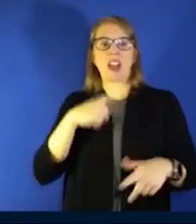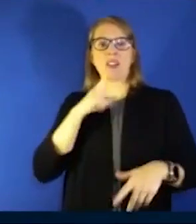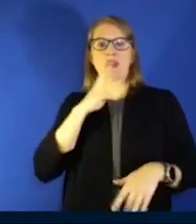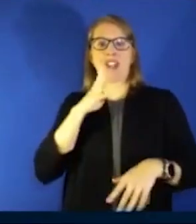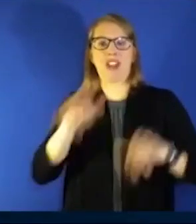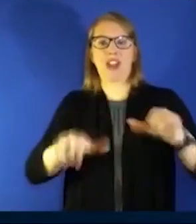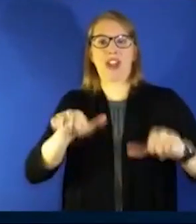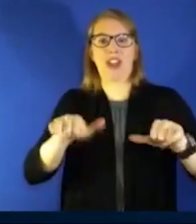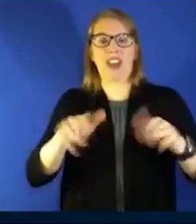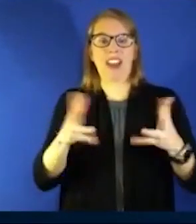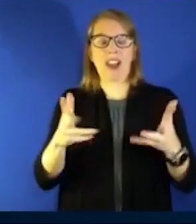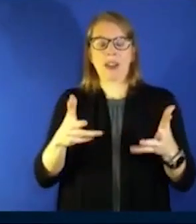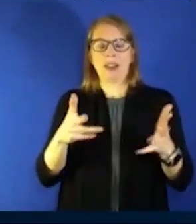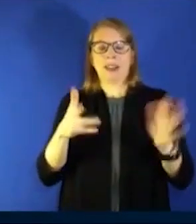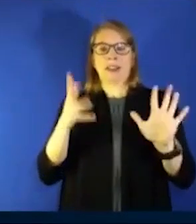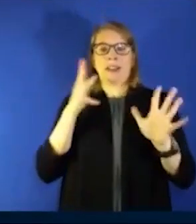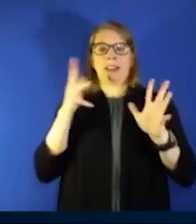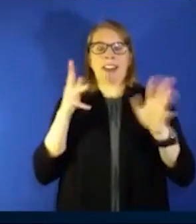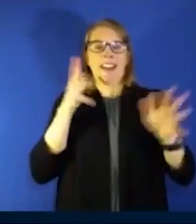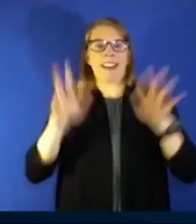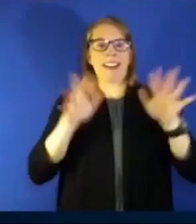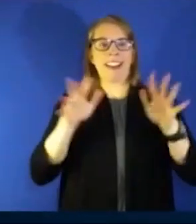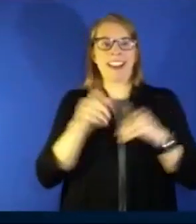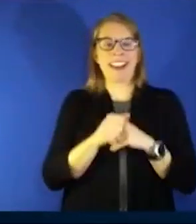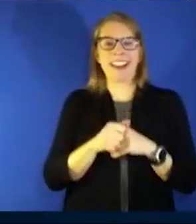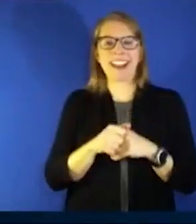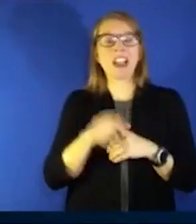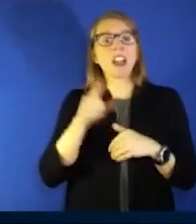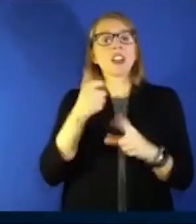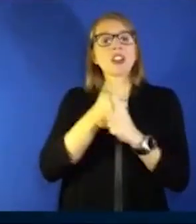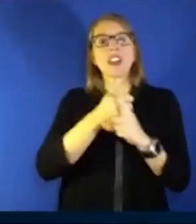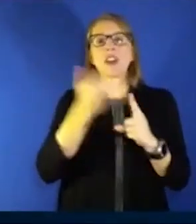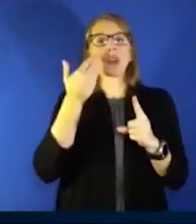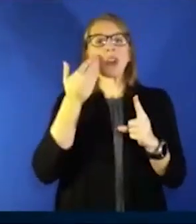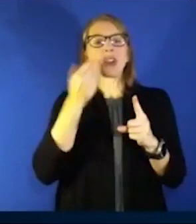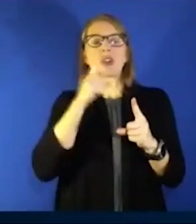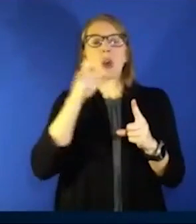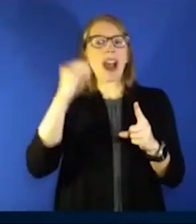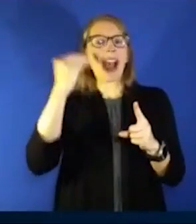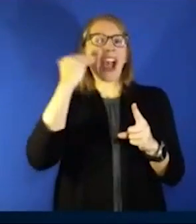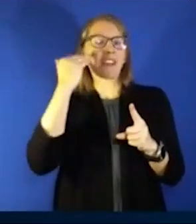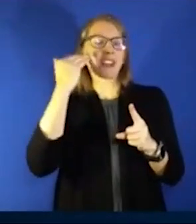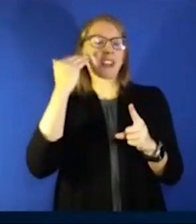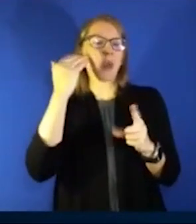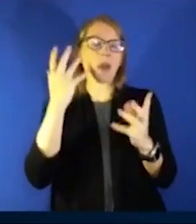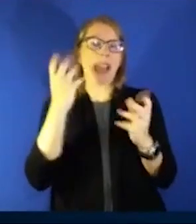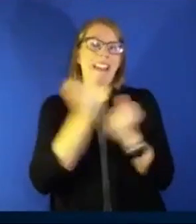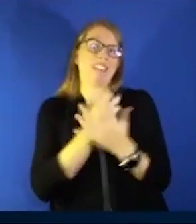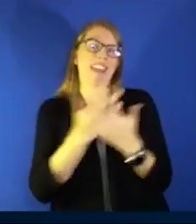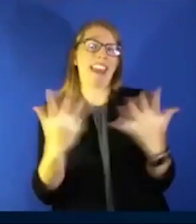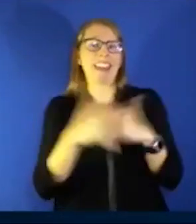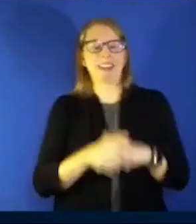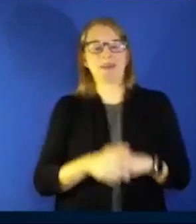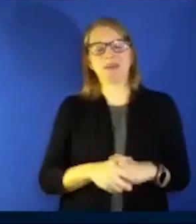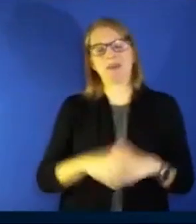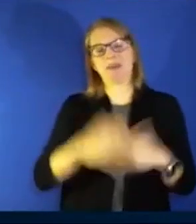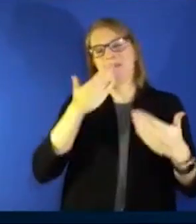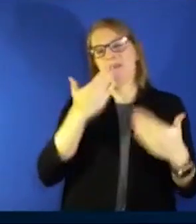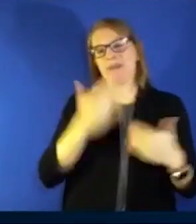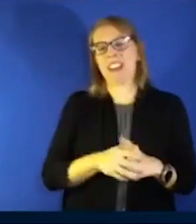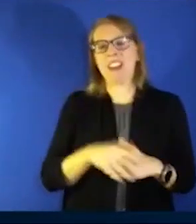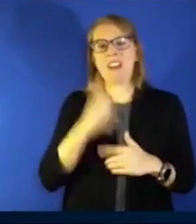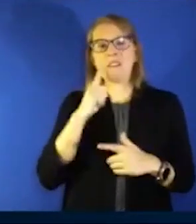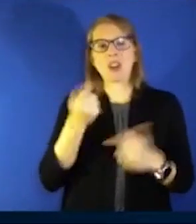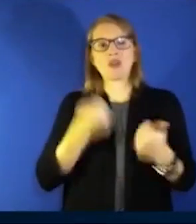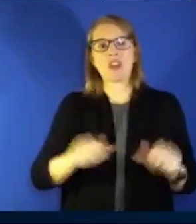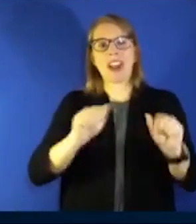little bit since Dr. I stumbled Ault, over the name you don't have to know of everything, I Children's promise. Hospital, You know a ton, so you don't have to know every single thing. So thank you, though, for taking a stab at that. So Ashley